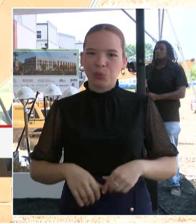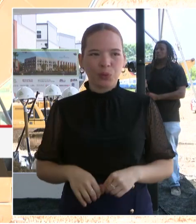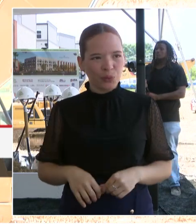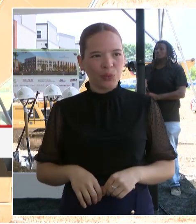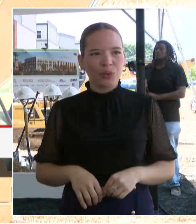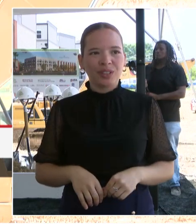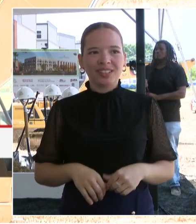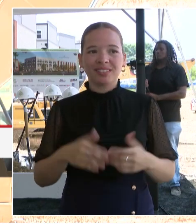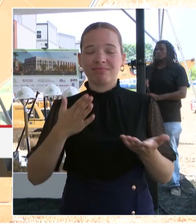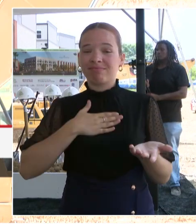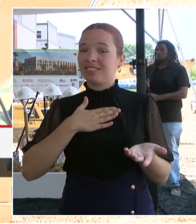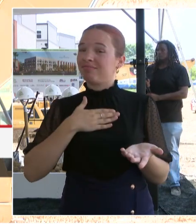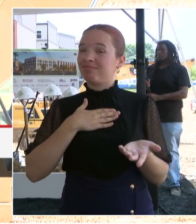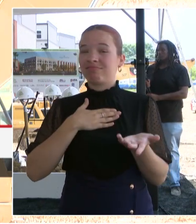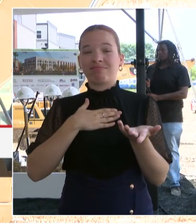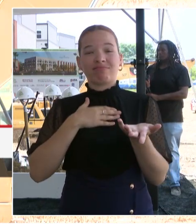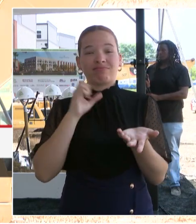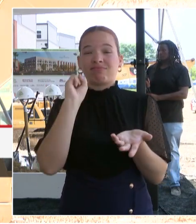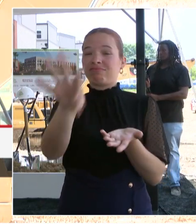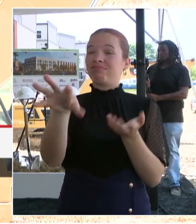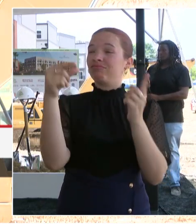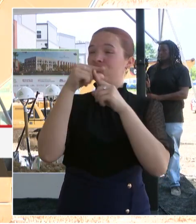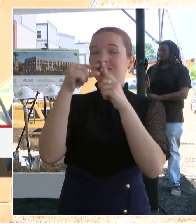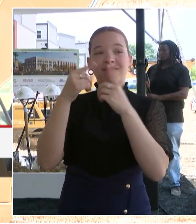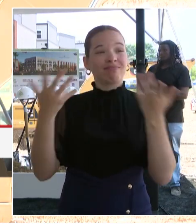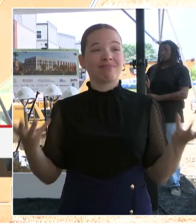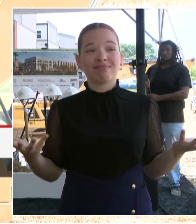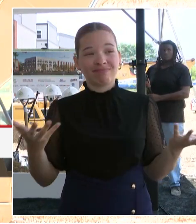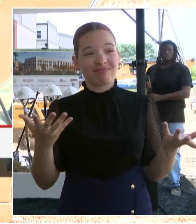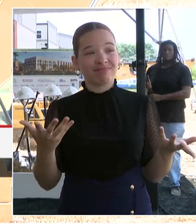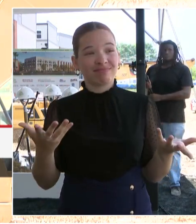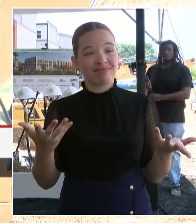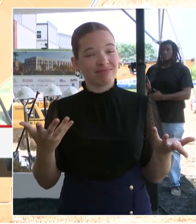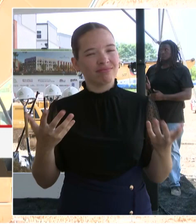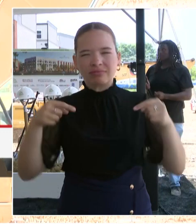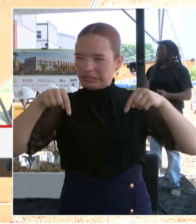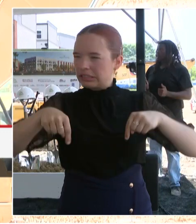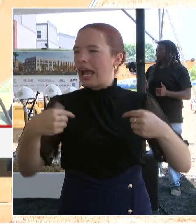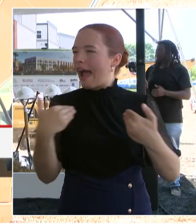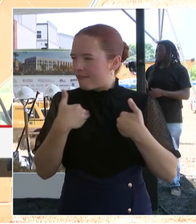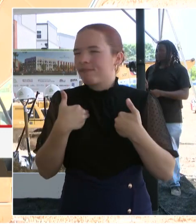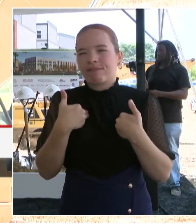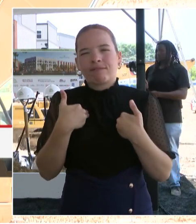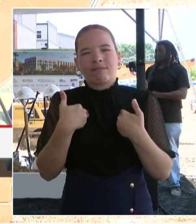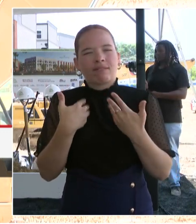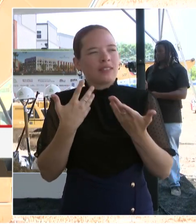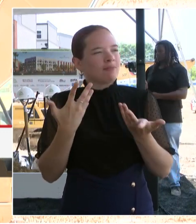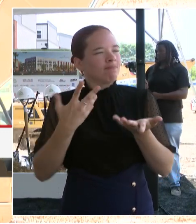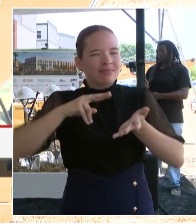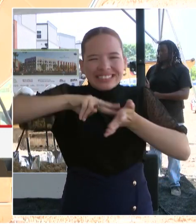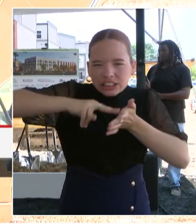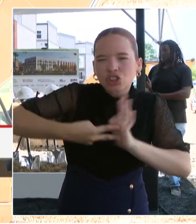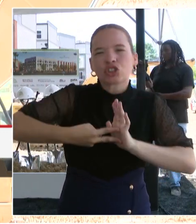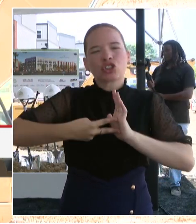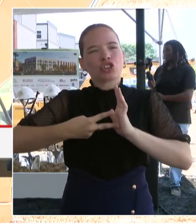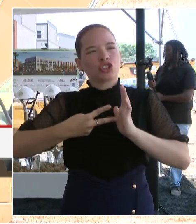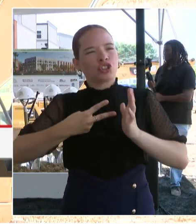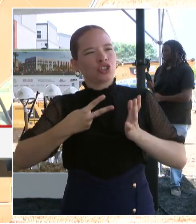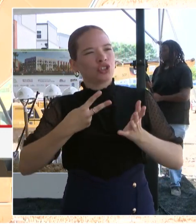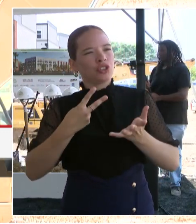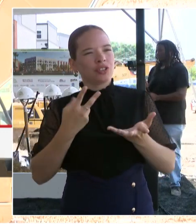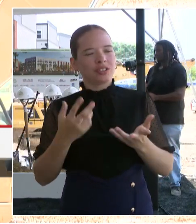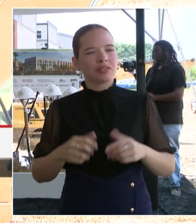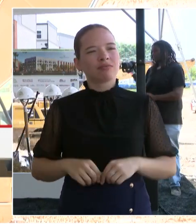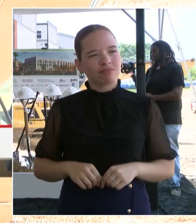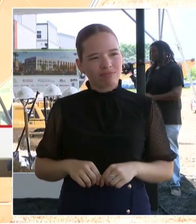intentionality. Okay? Intentionality. So watch this, Mayor. So in chess, a grandmaster, after 7 moves